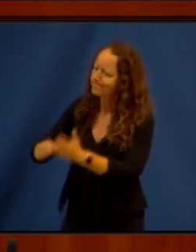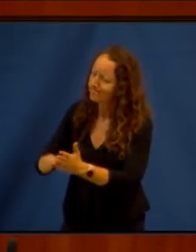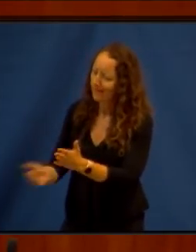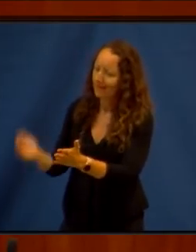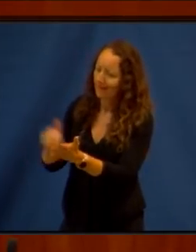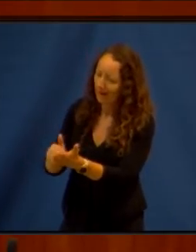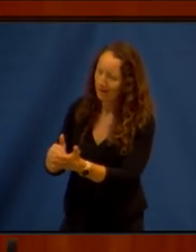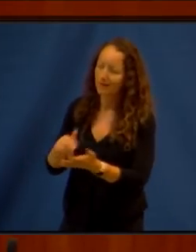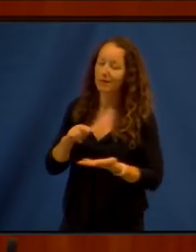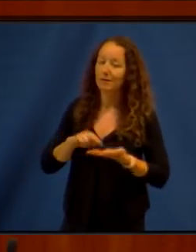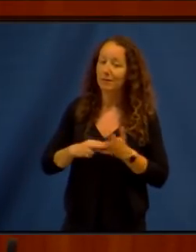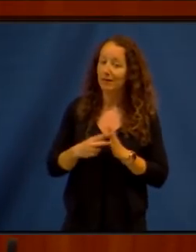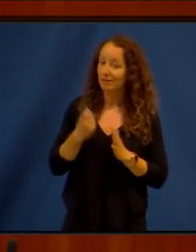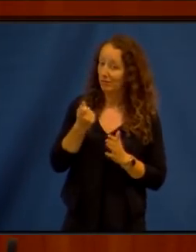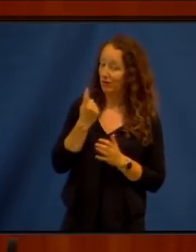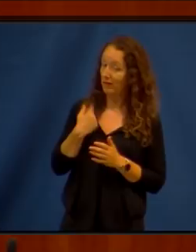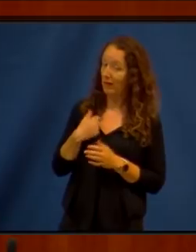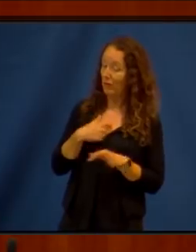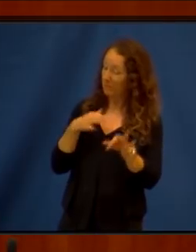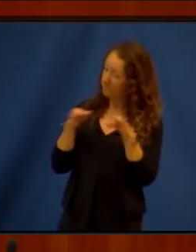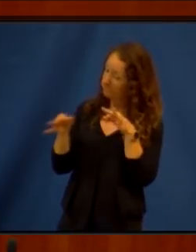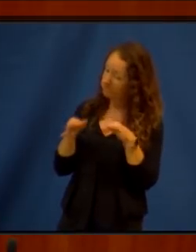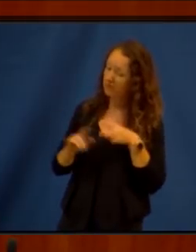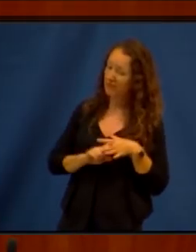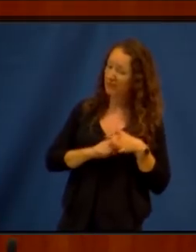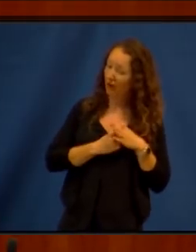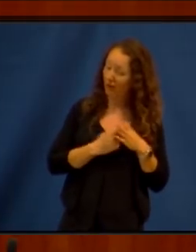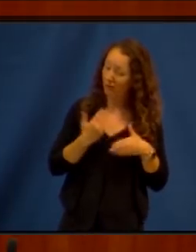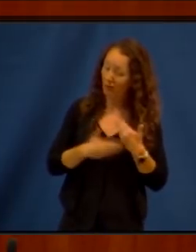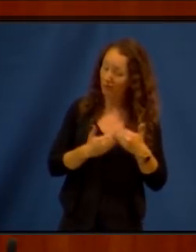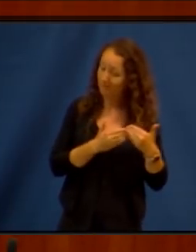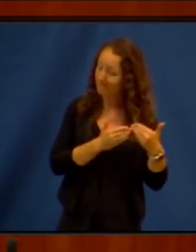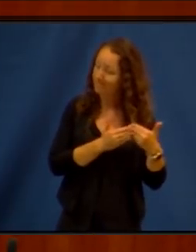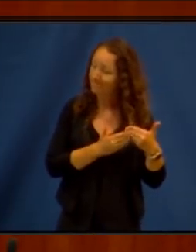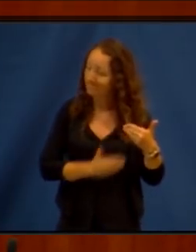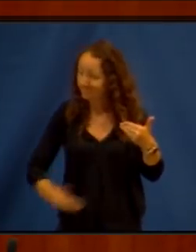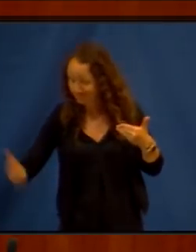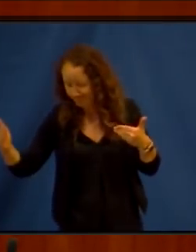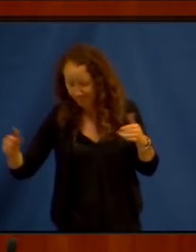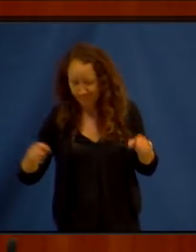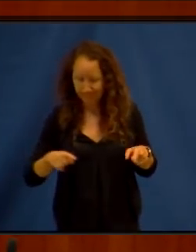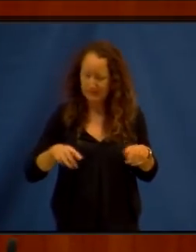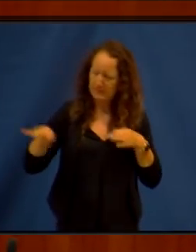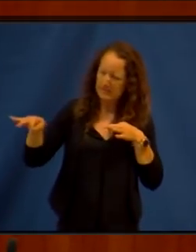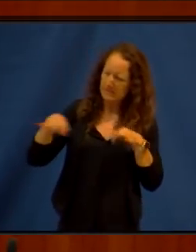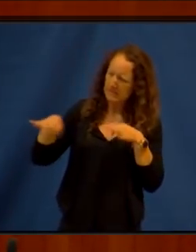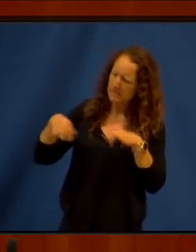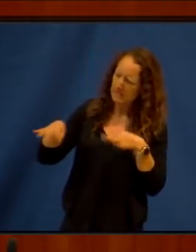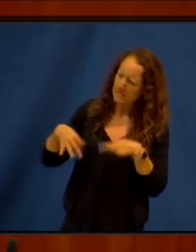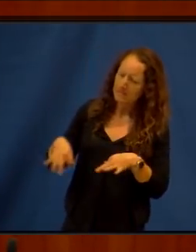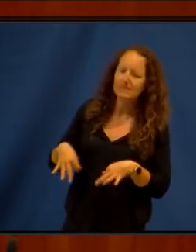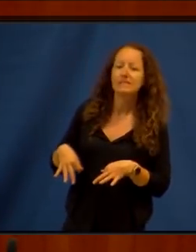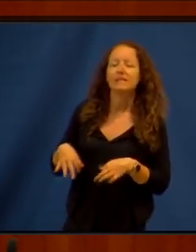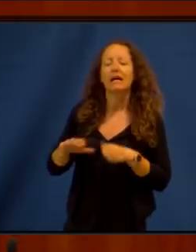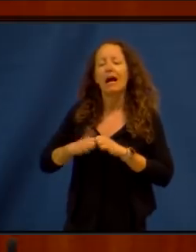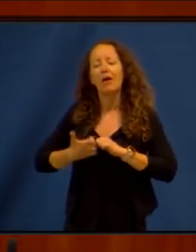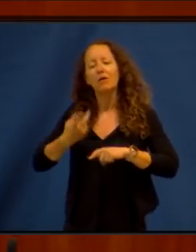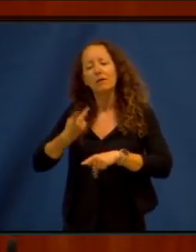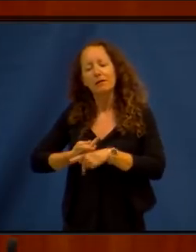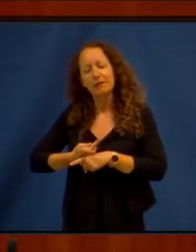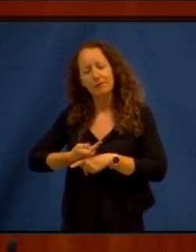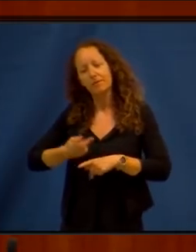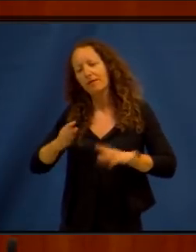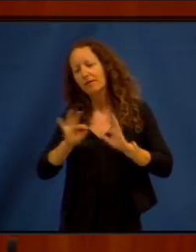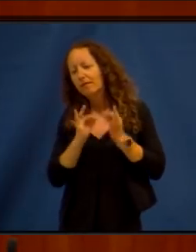beginning. All right, thank people you very were told much for that. In very explicit terms what they need to do to keep their family members safe, their